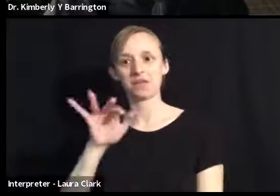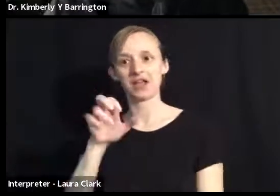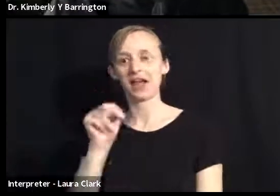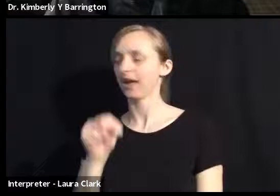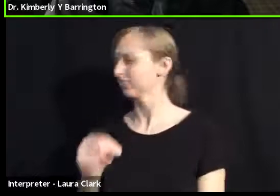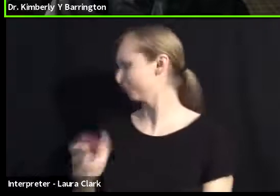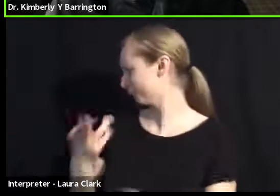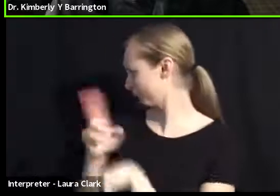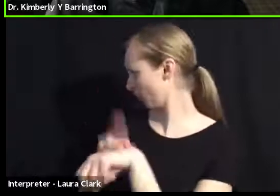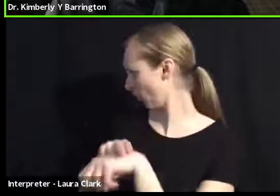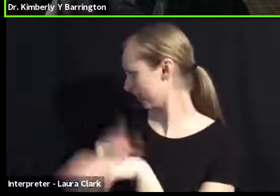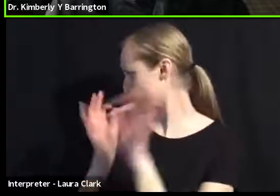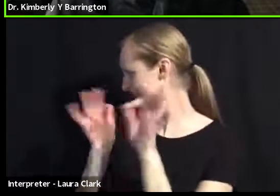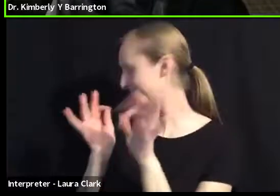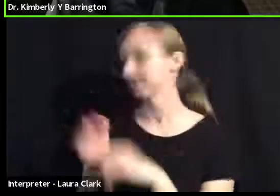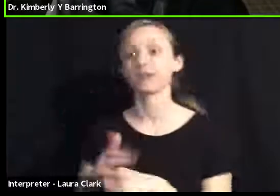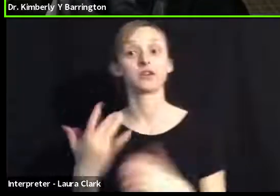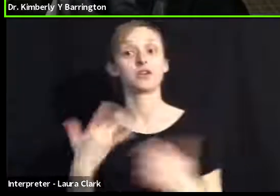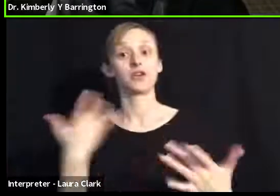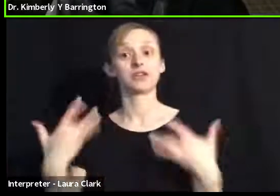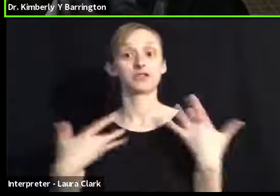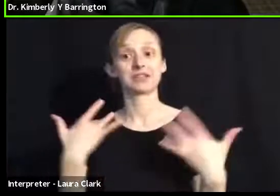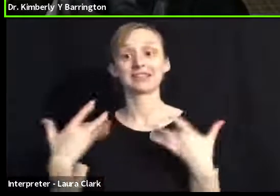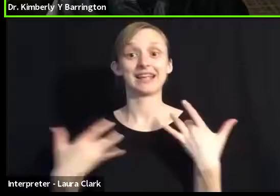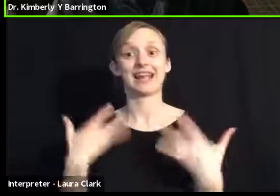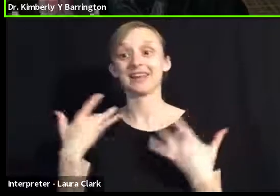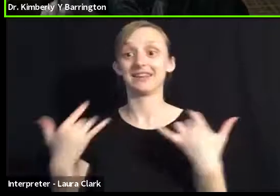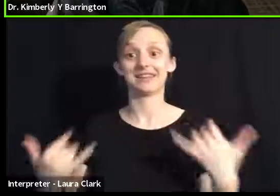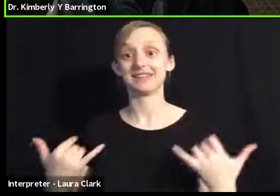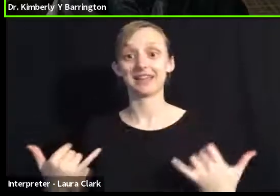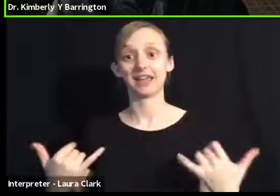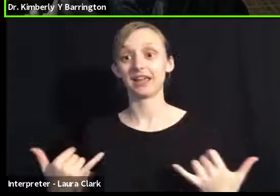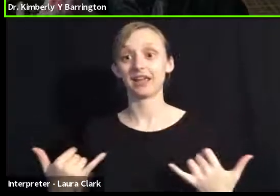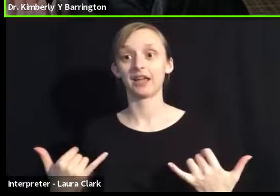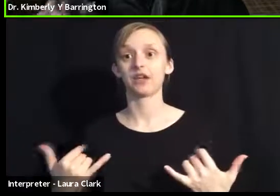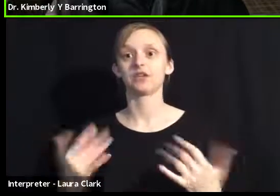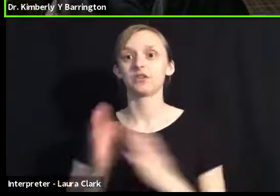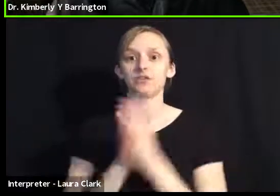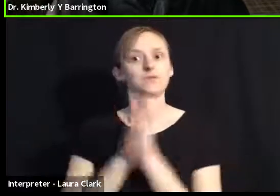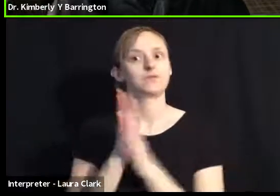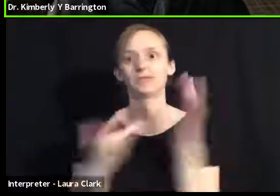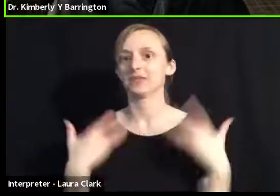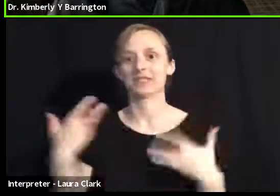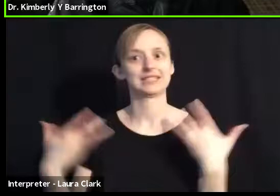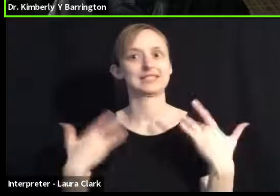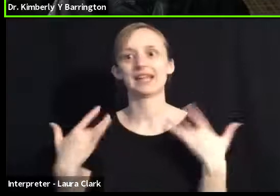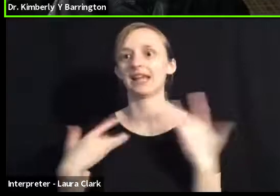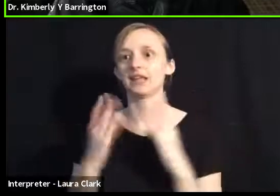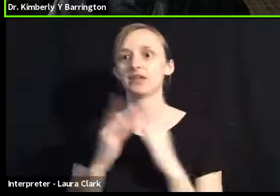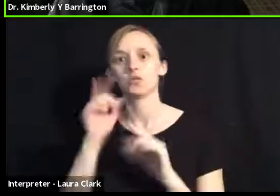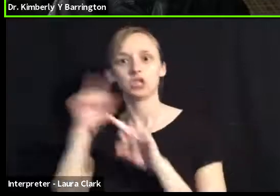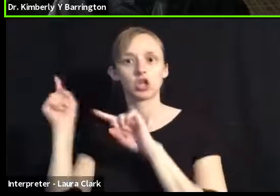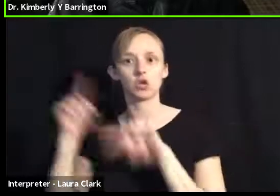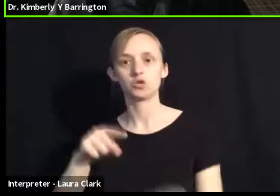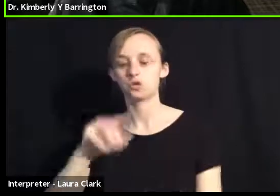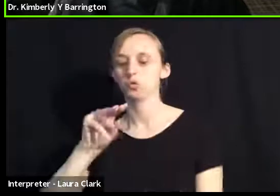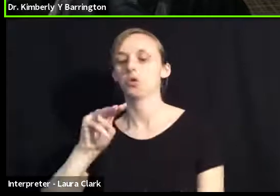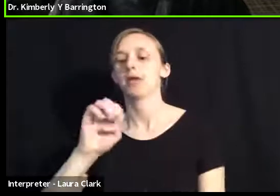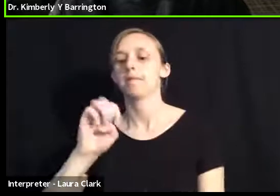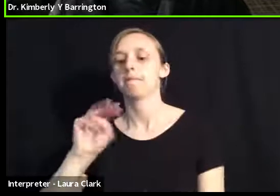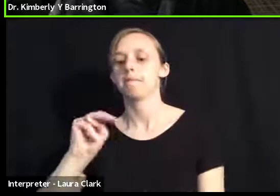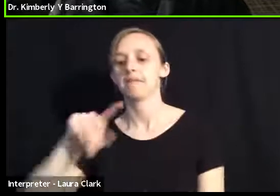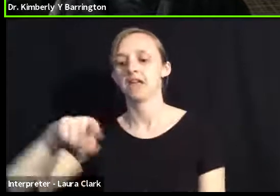we are so excited on today. We are, oh, hold on, y'all. We're fitting to go to Memphis right now. I'm just